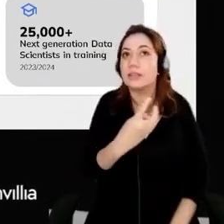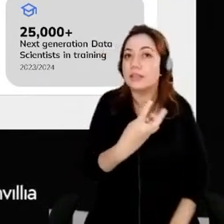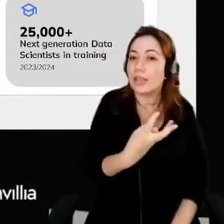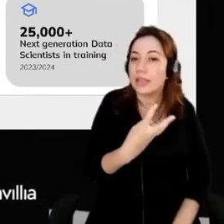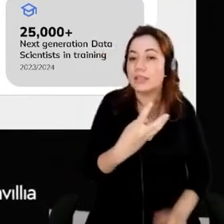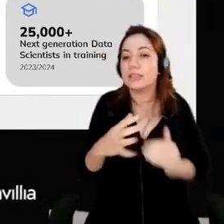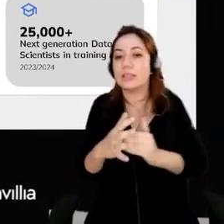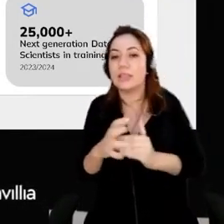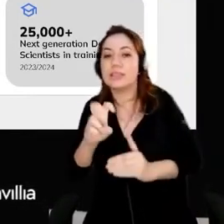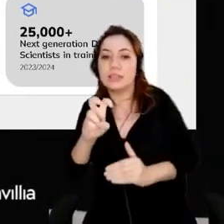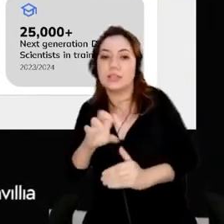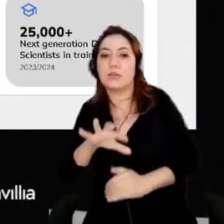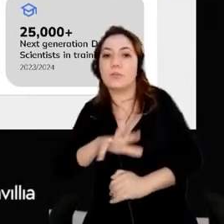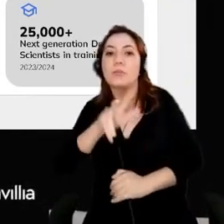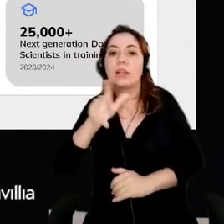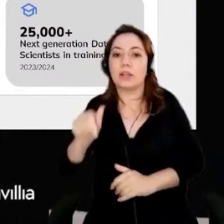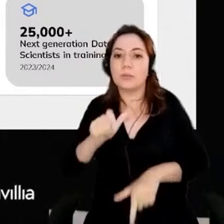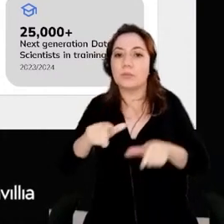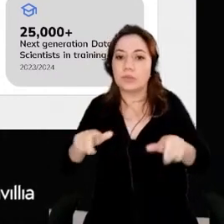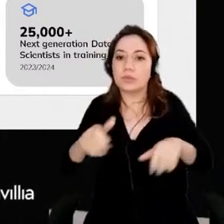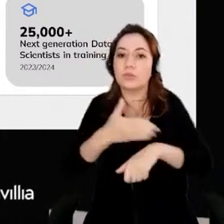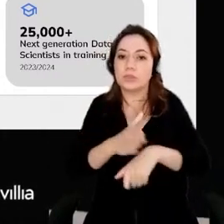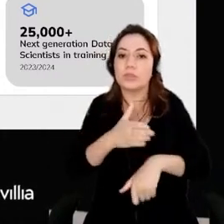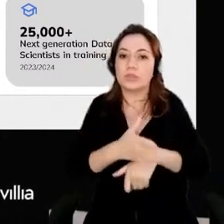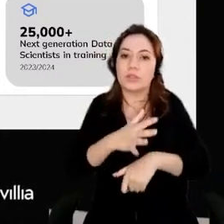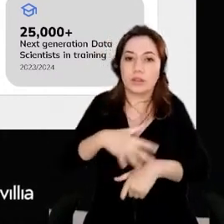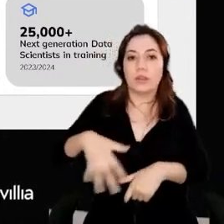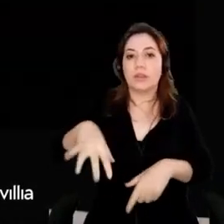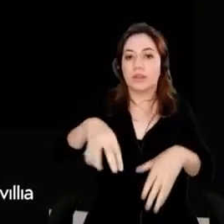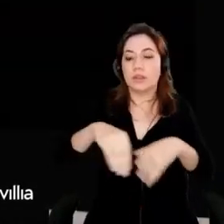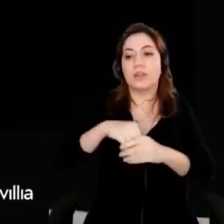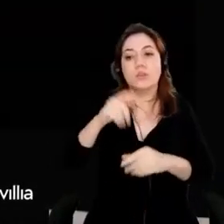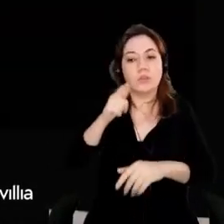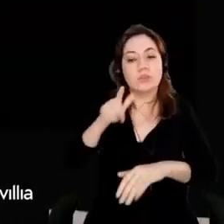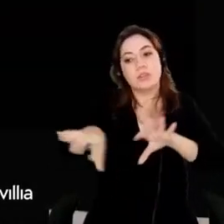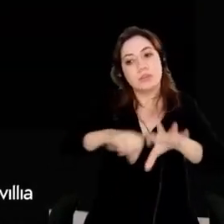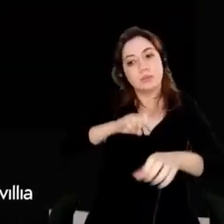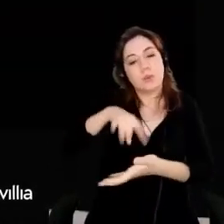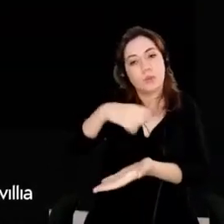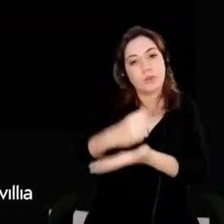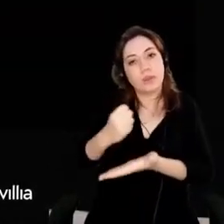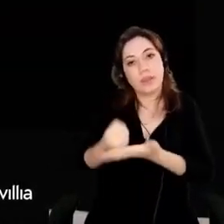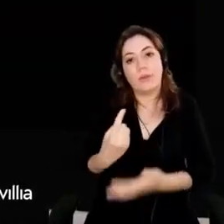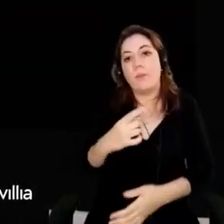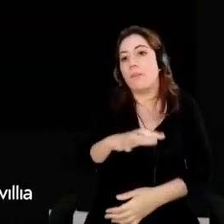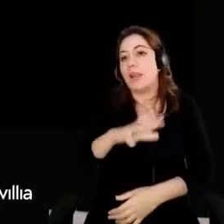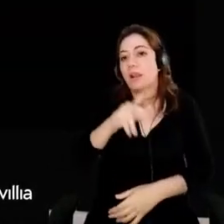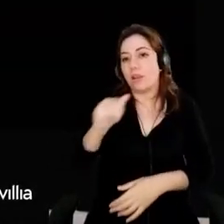organization.